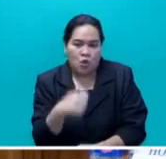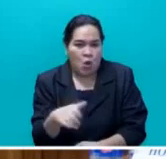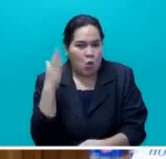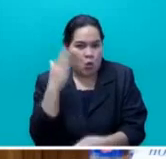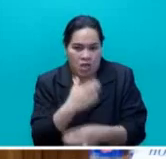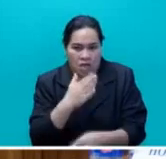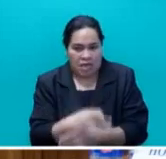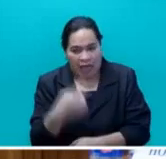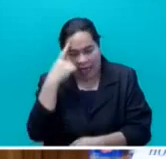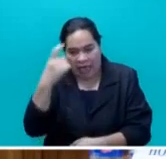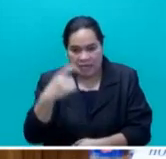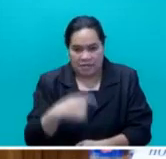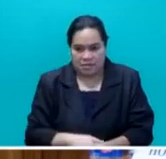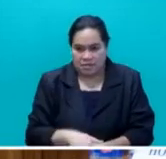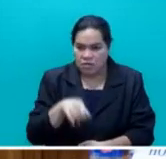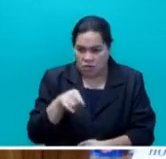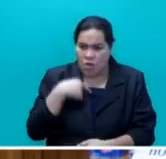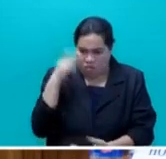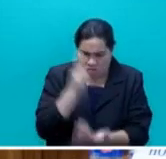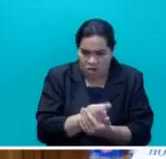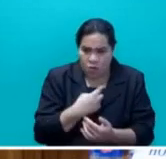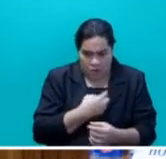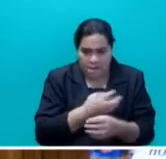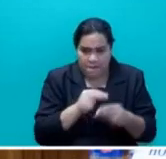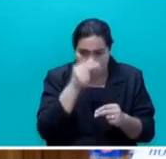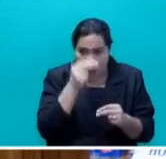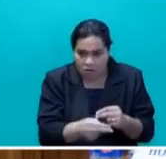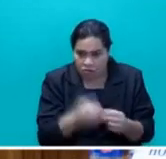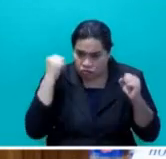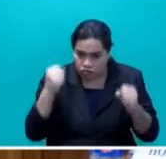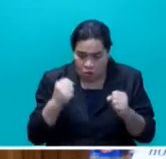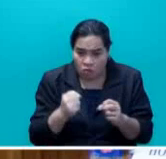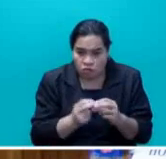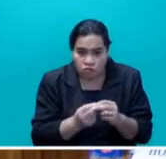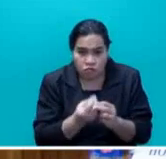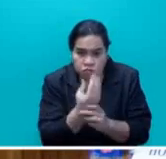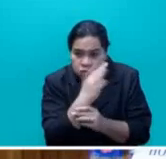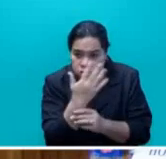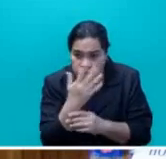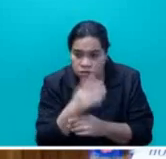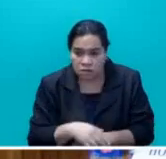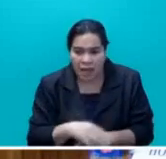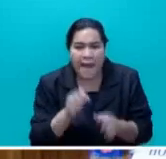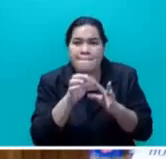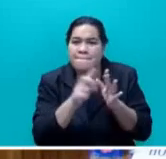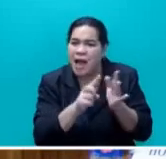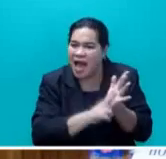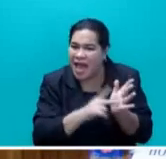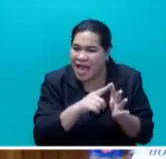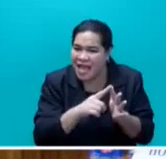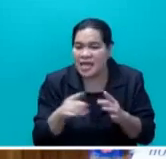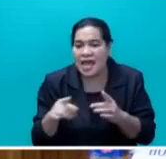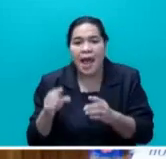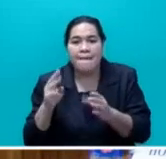we not replant native hardwood and timber species, which is what the ministry is supposed to do? The pine and mahogany species are